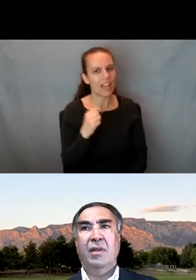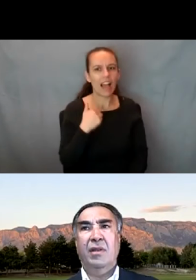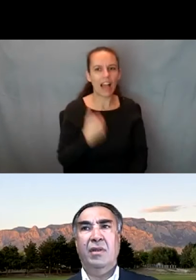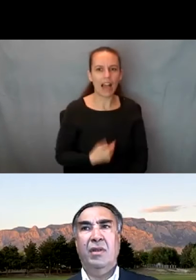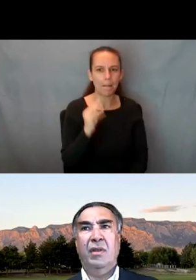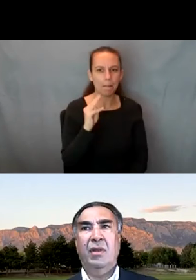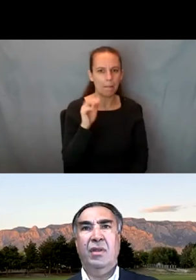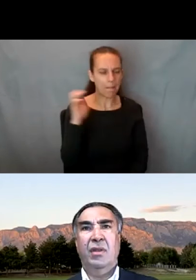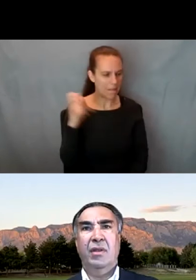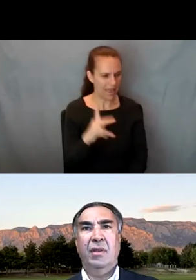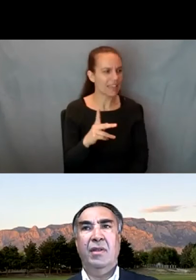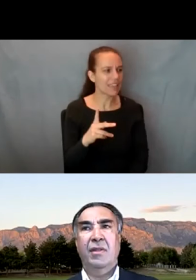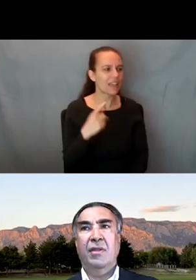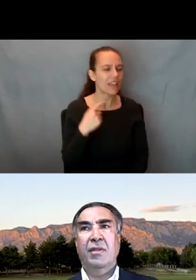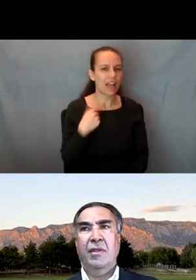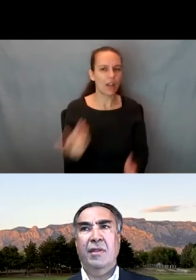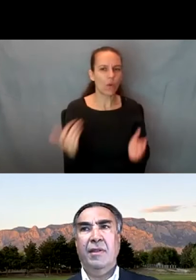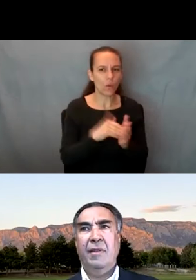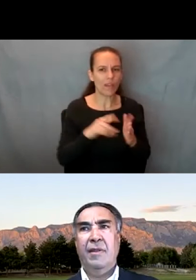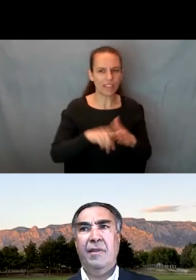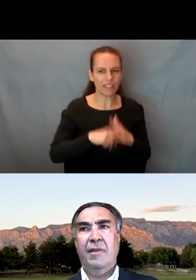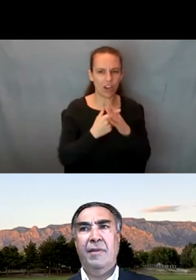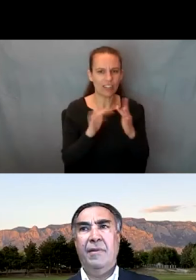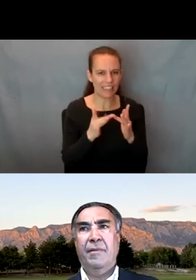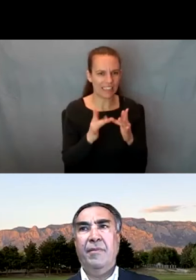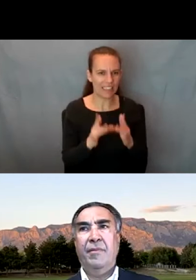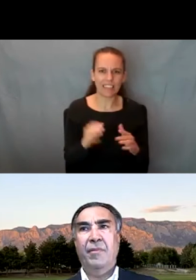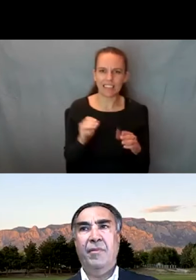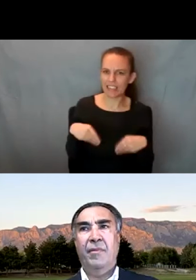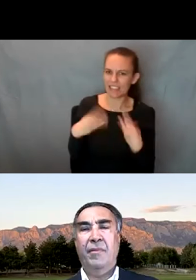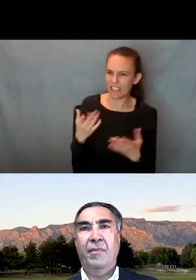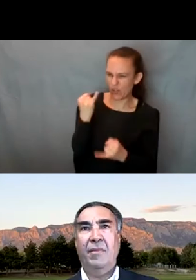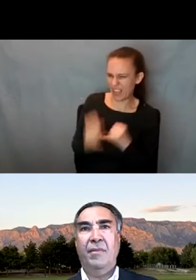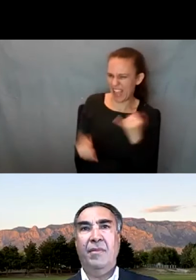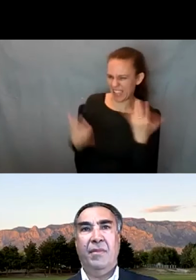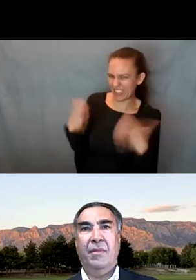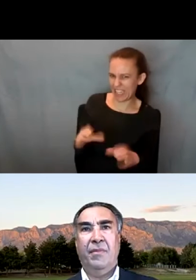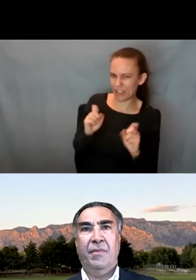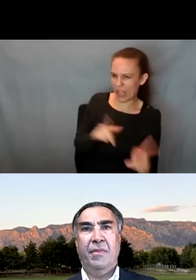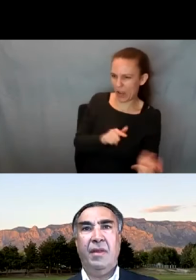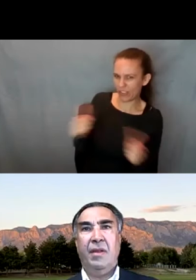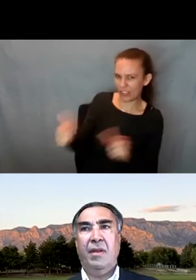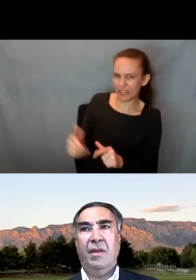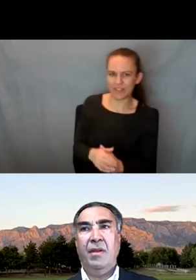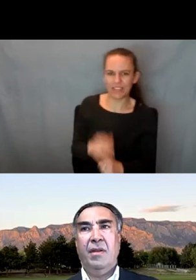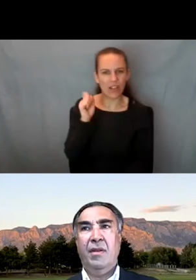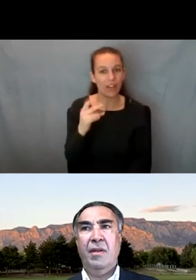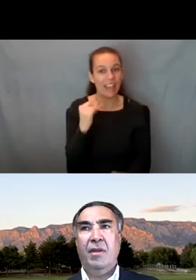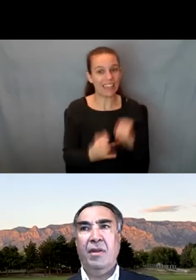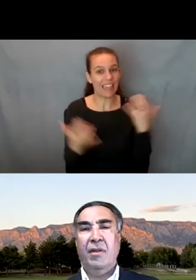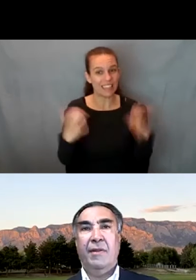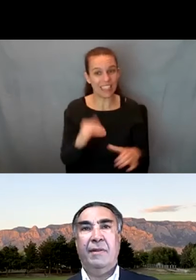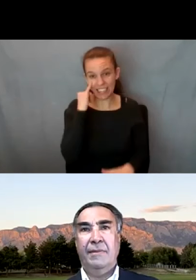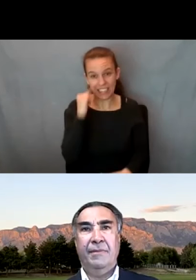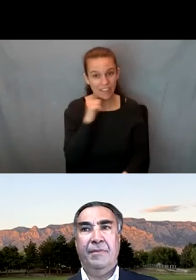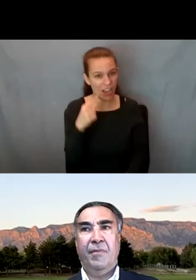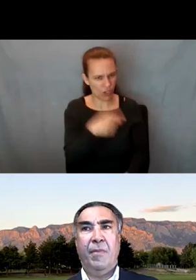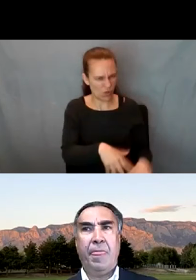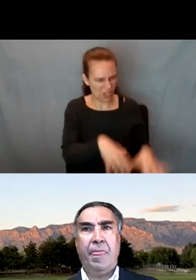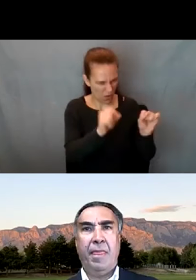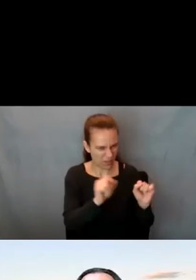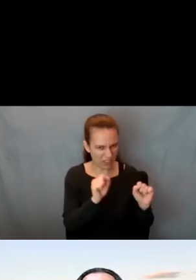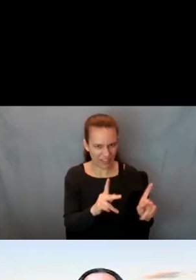restarted the internet. I'm so okay, sorry. Let's give you the last chance. Okay, over to you. Okay, we'll give you the last chance. Otherwise, you take over.